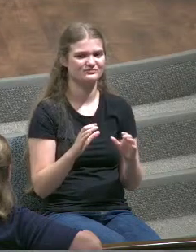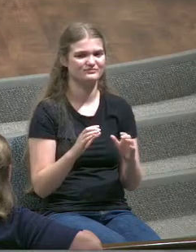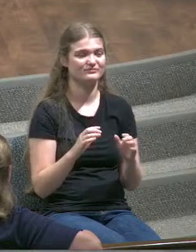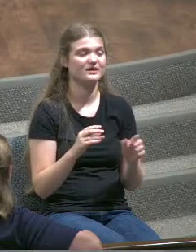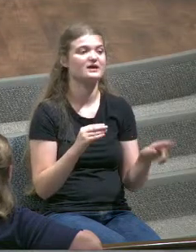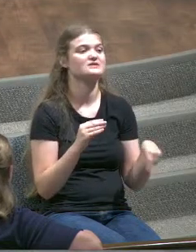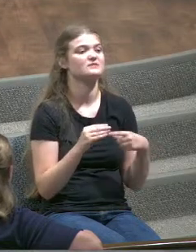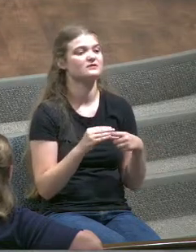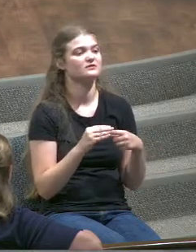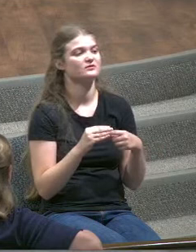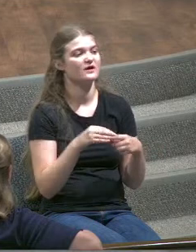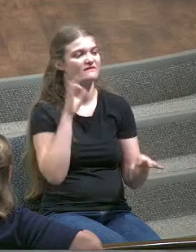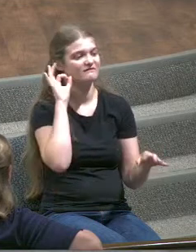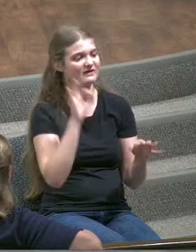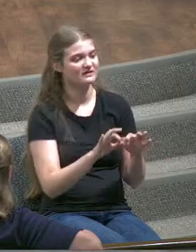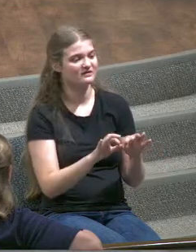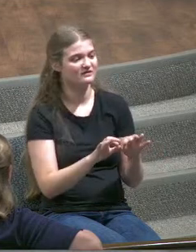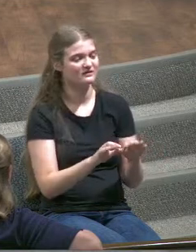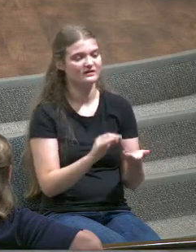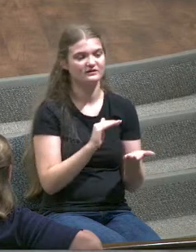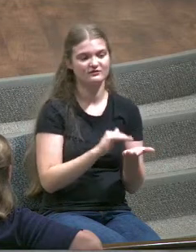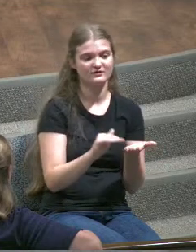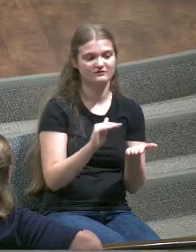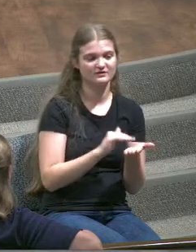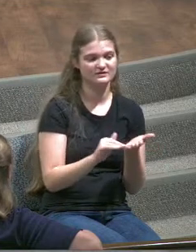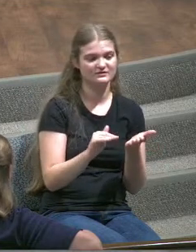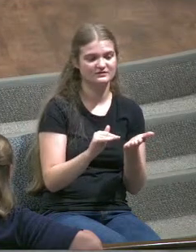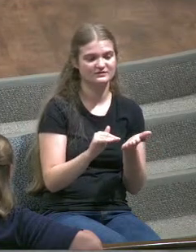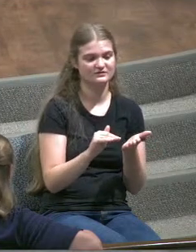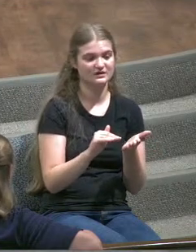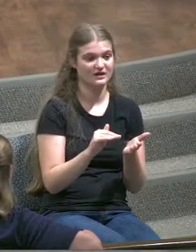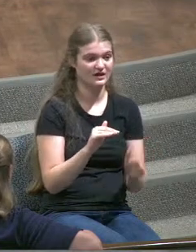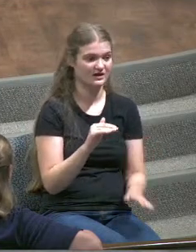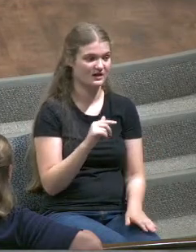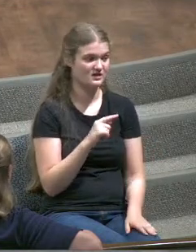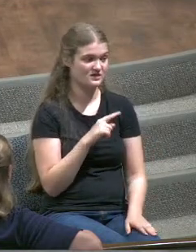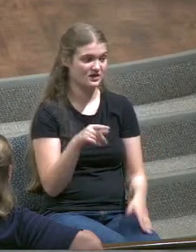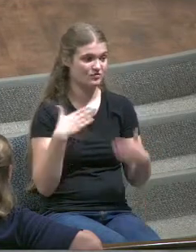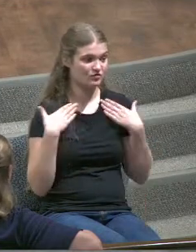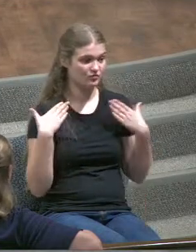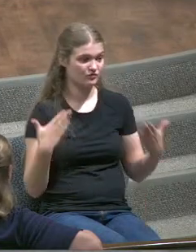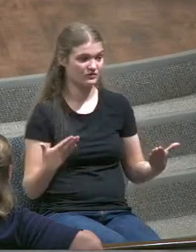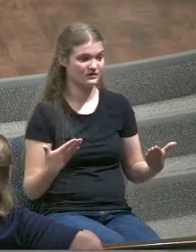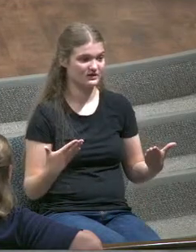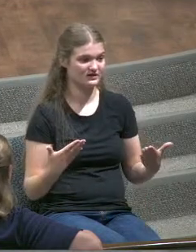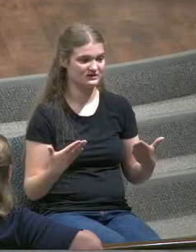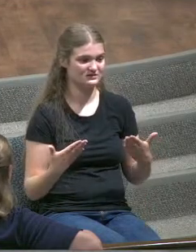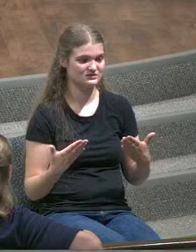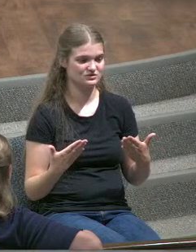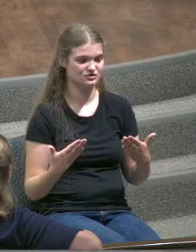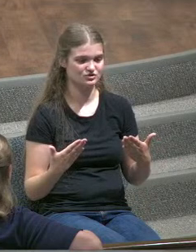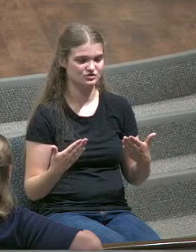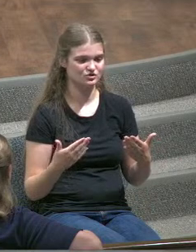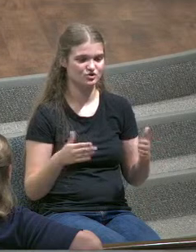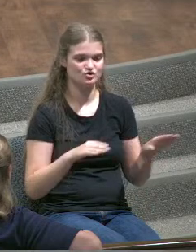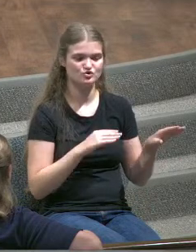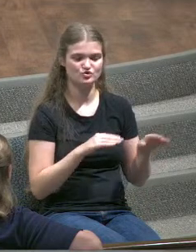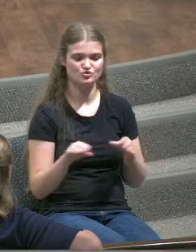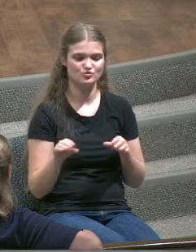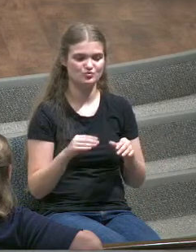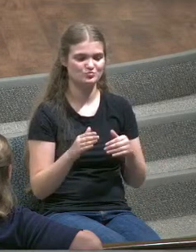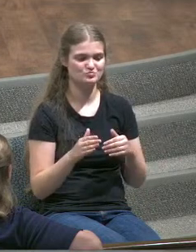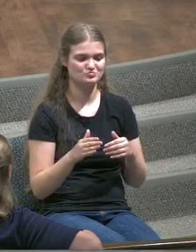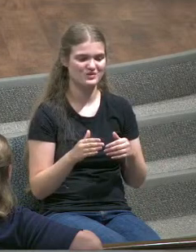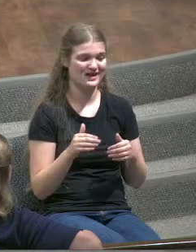It's about faith and forgiveness. They were willing to go through whatever it took to get to